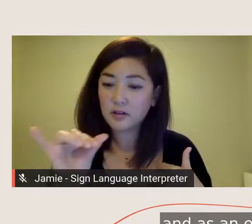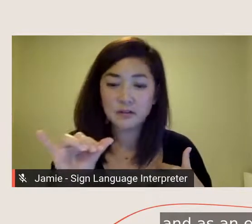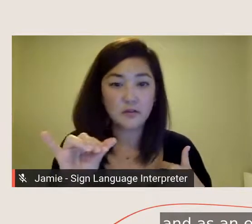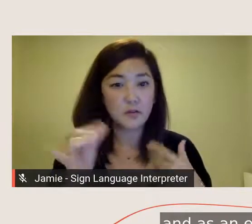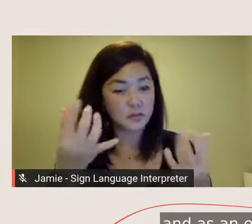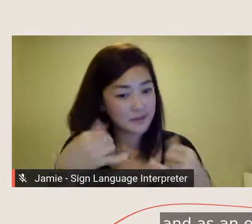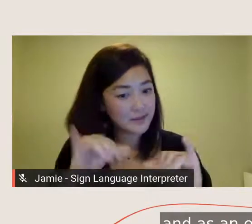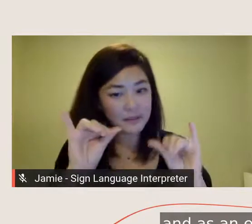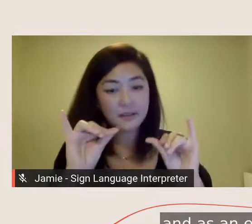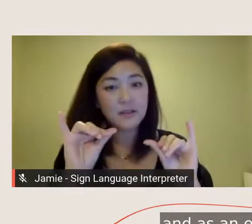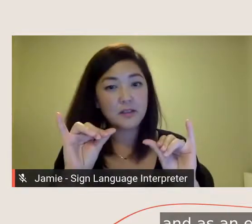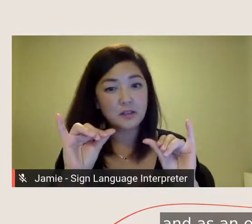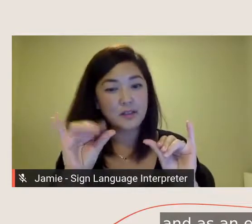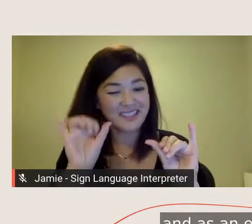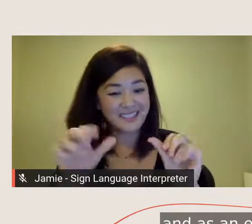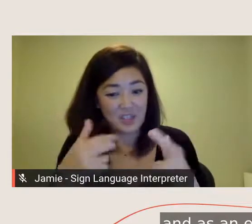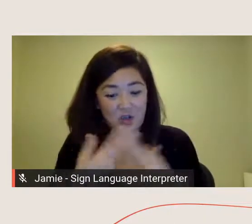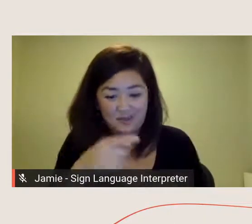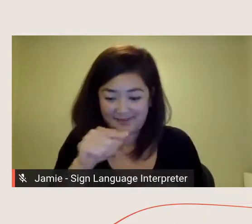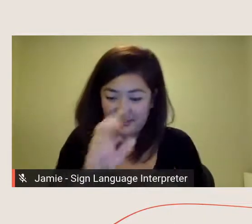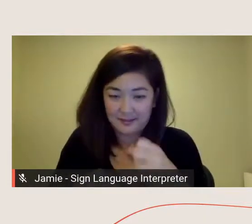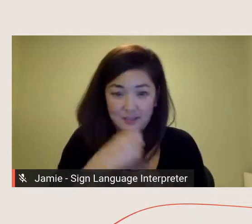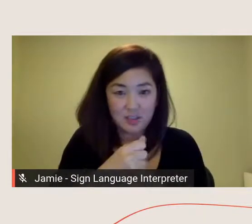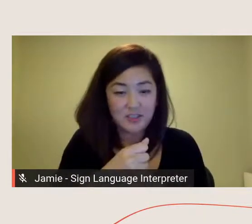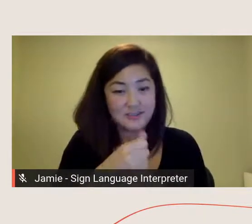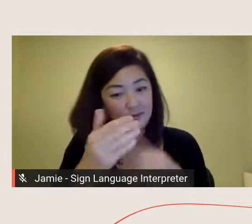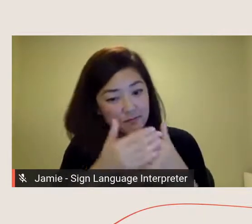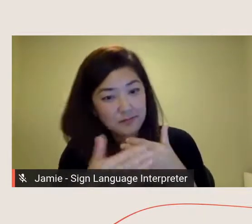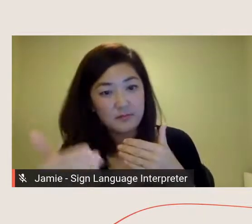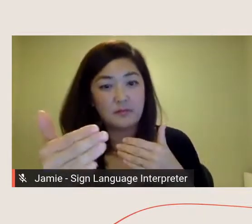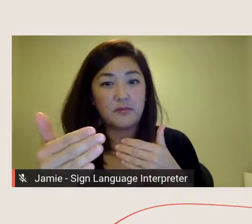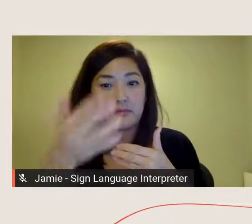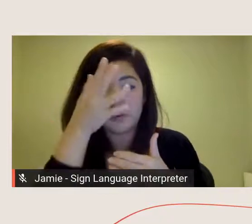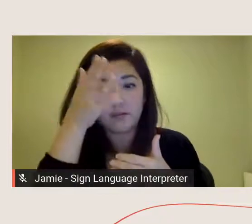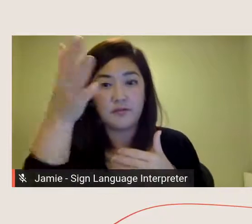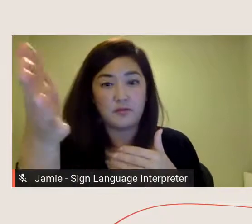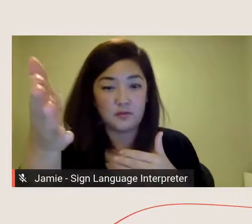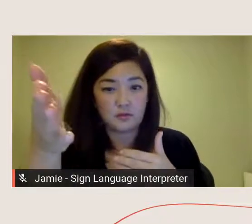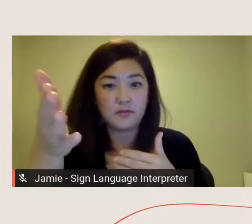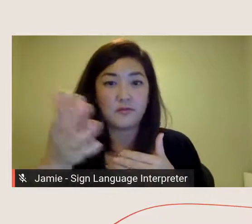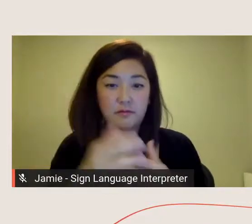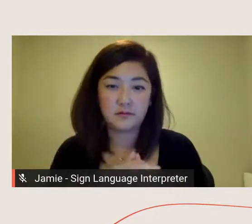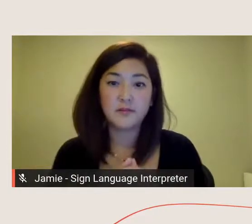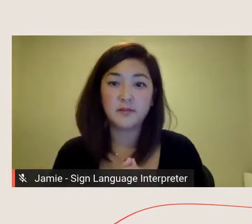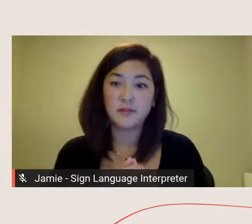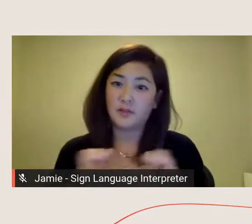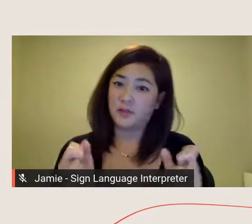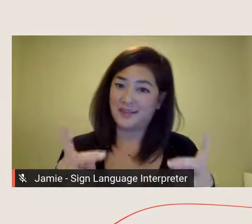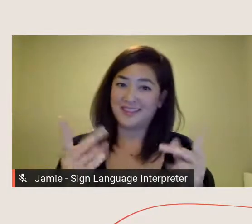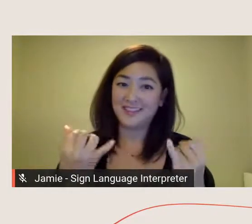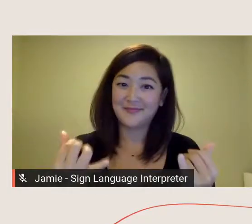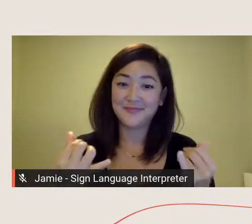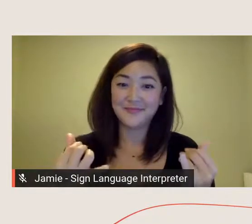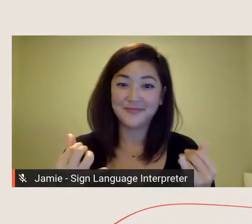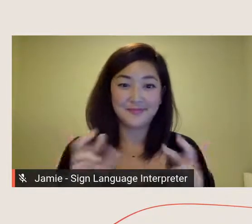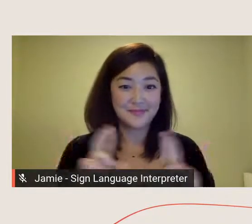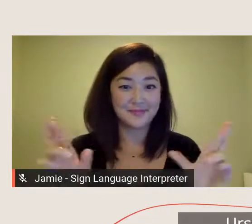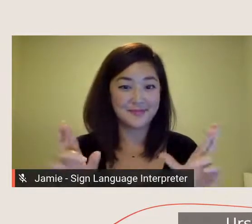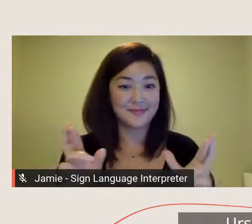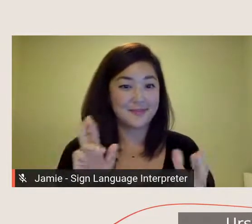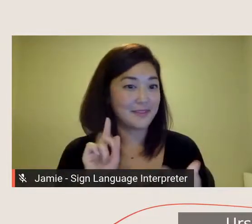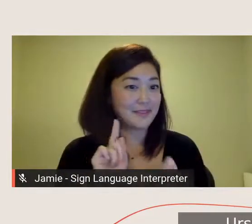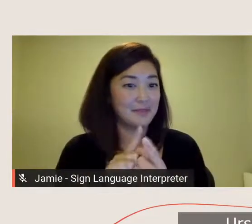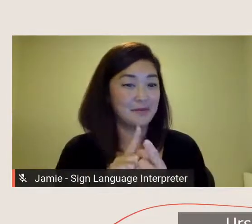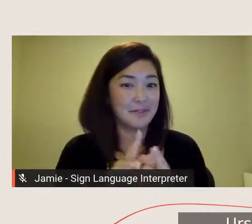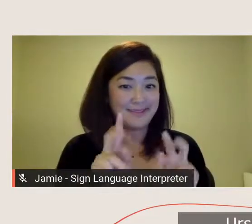still can use this year and in the years that follow. All right, let's meet the panelists.